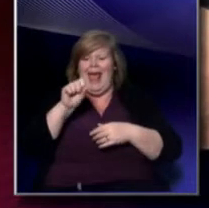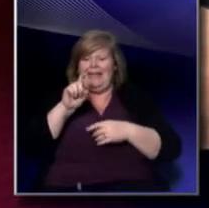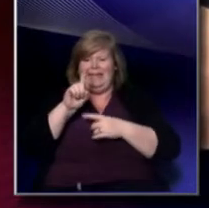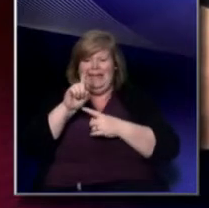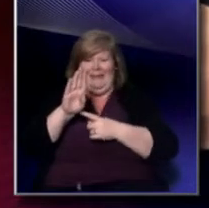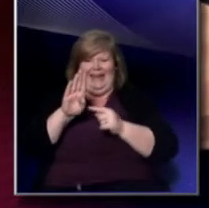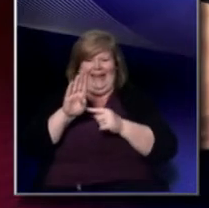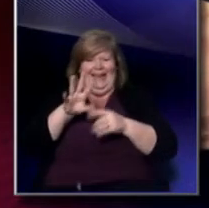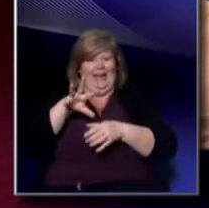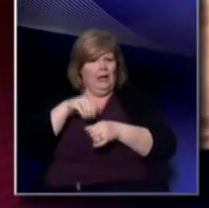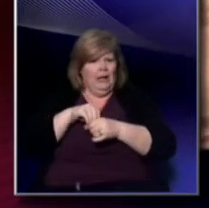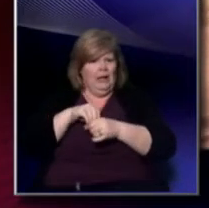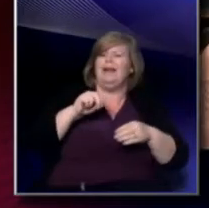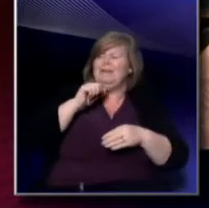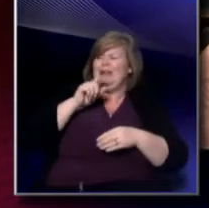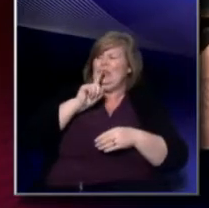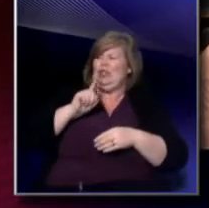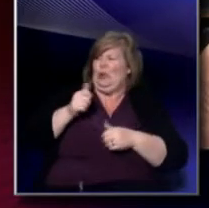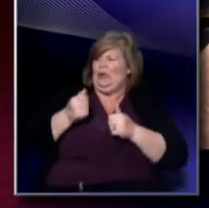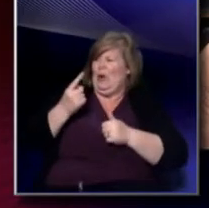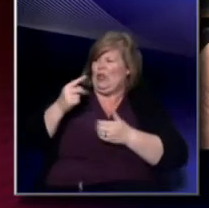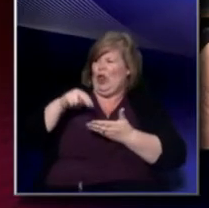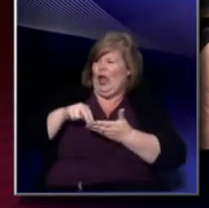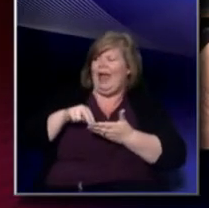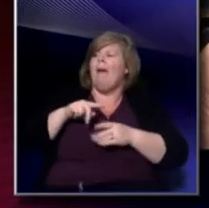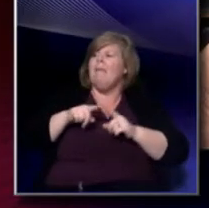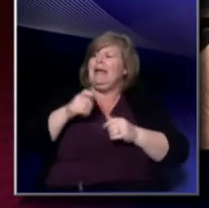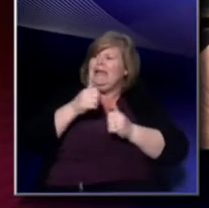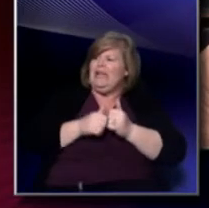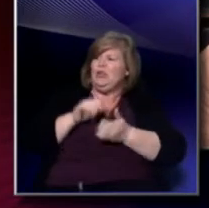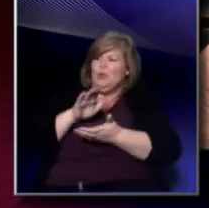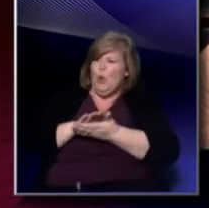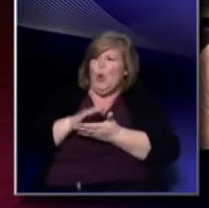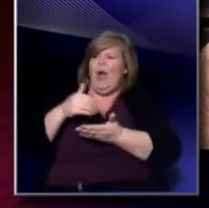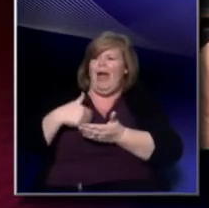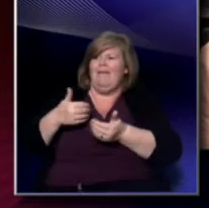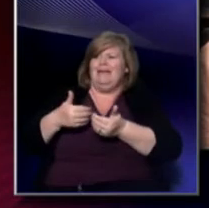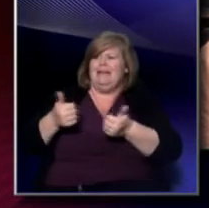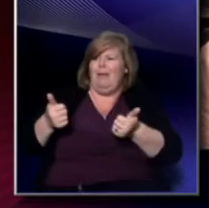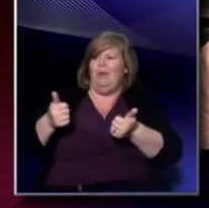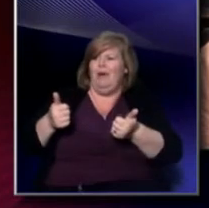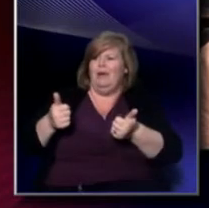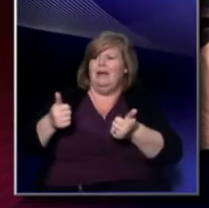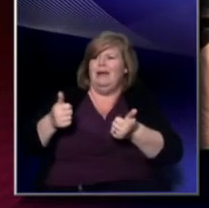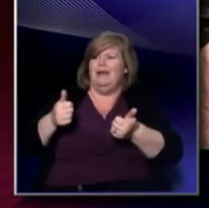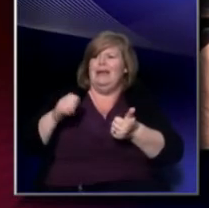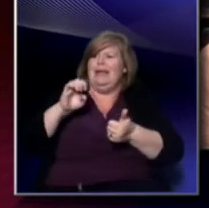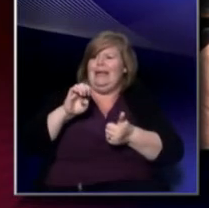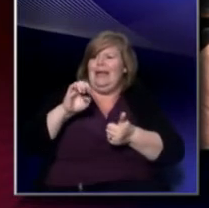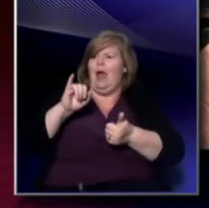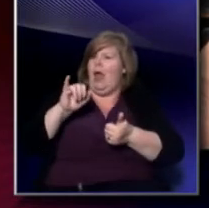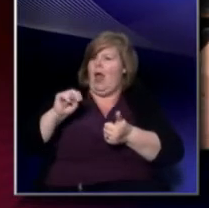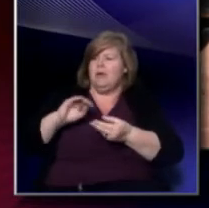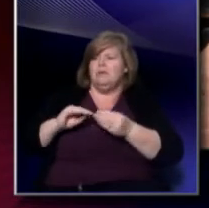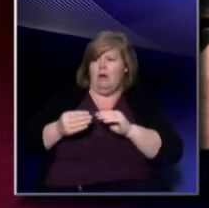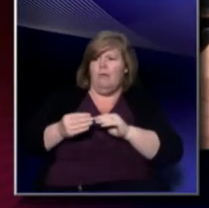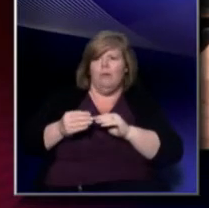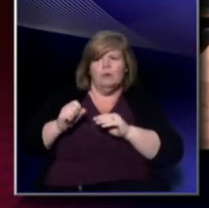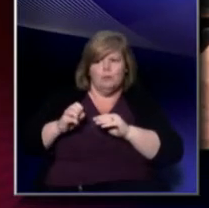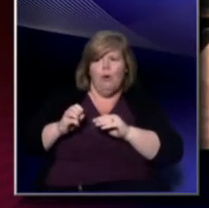and ASD, is that correct? Each of those schools has a separate ENI or ENI EIN number, so they're